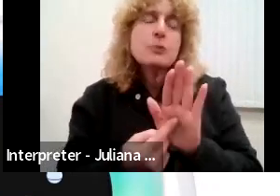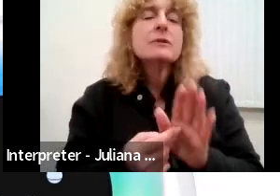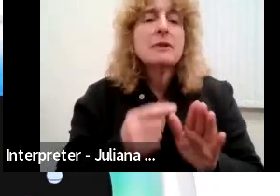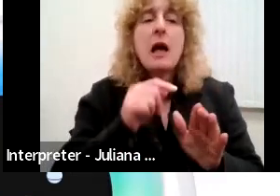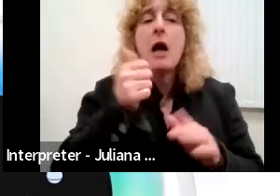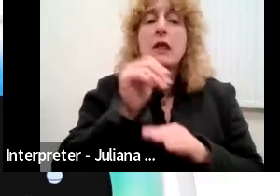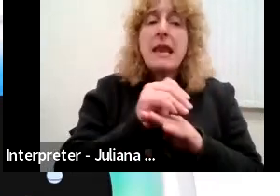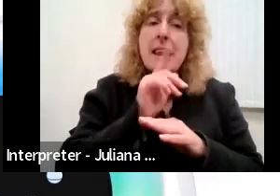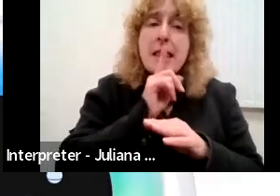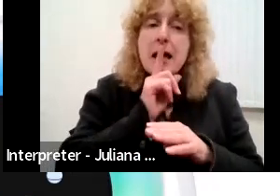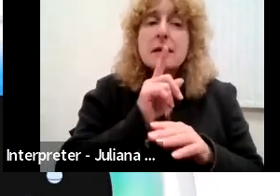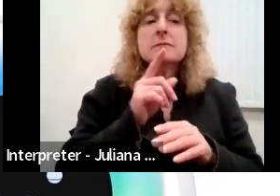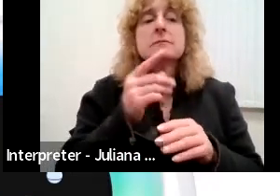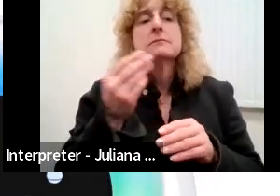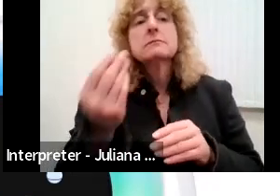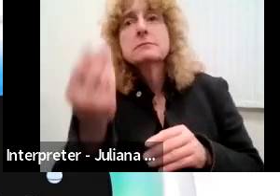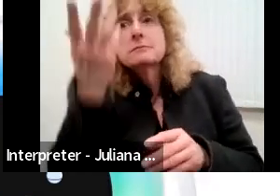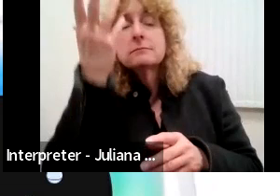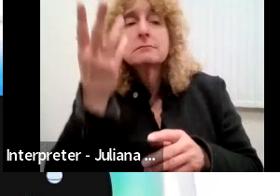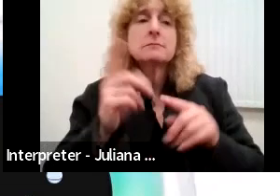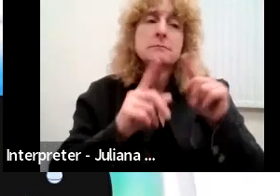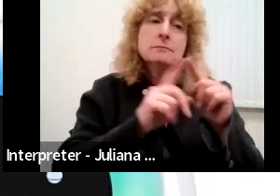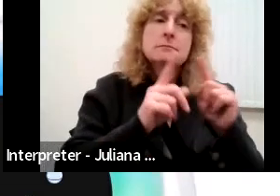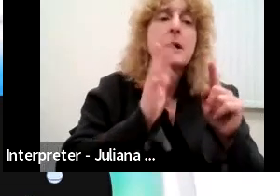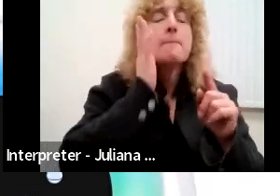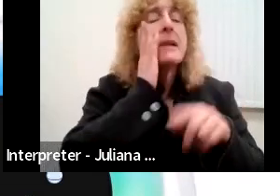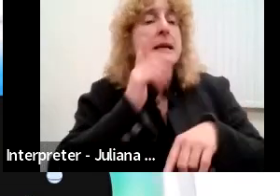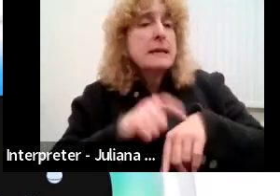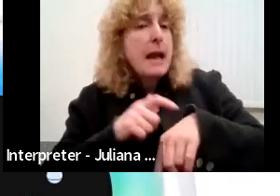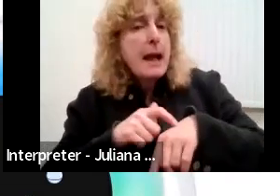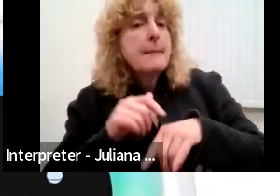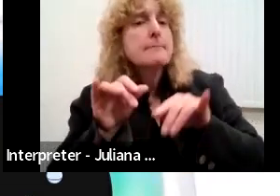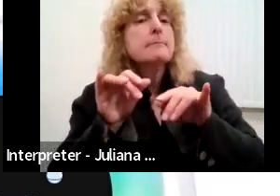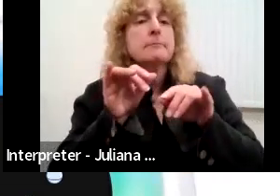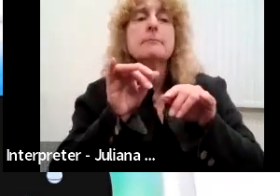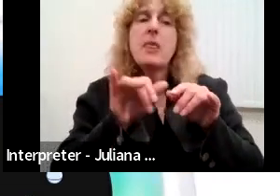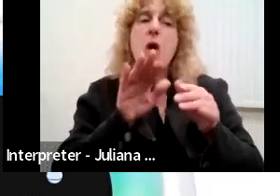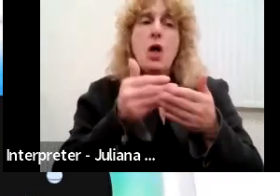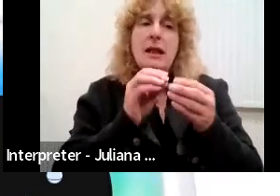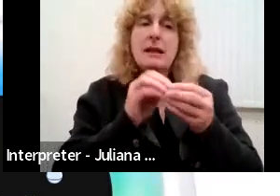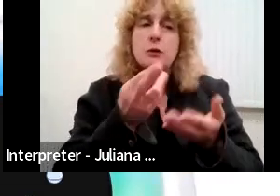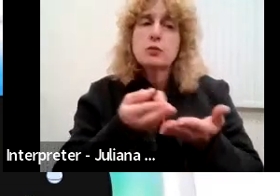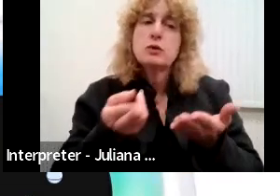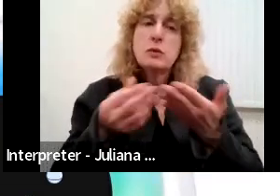night lights and nightlight projectors, using bedtime routines. These are all in the resource guide as well,